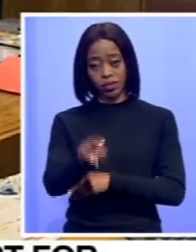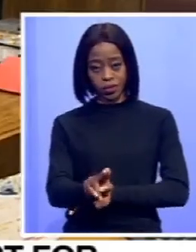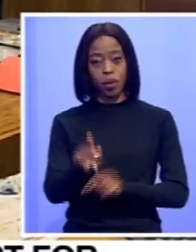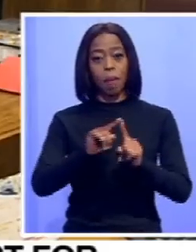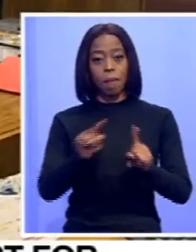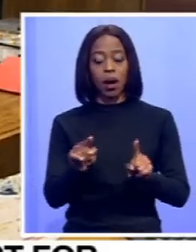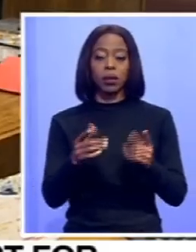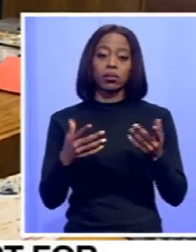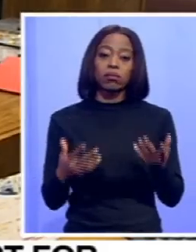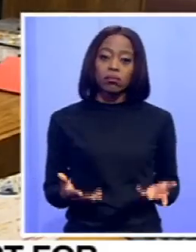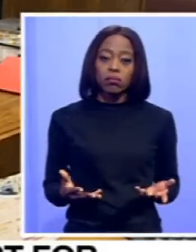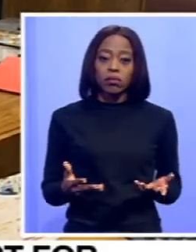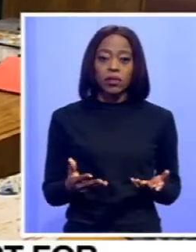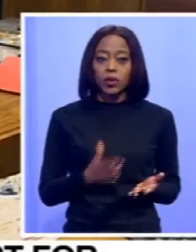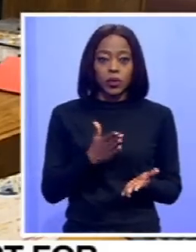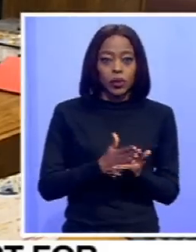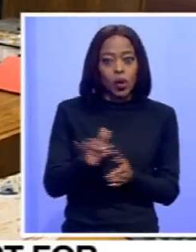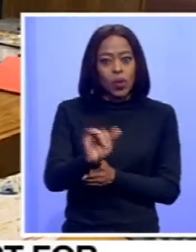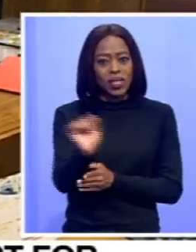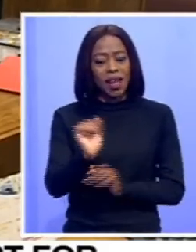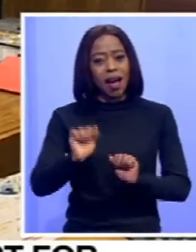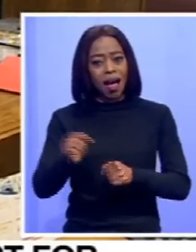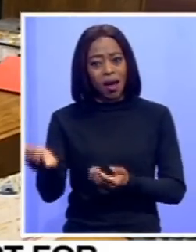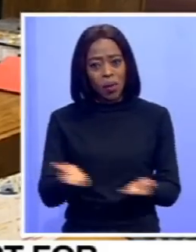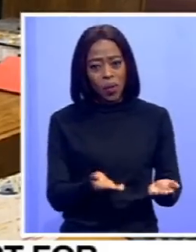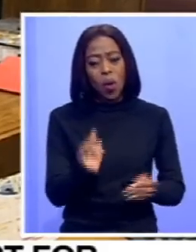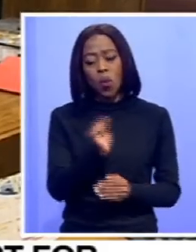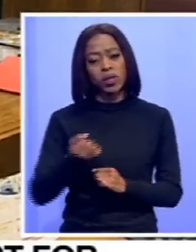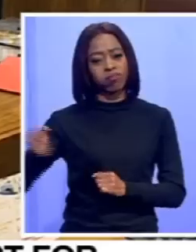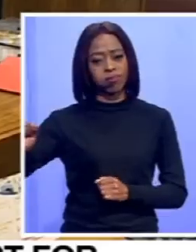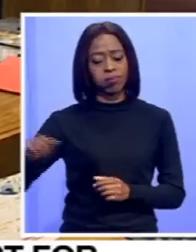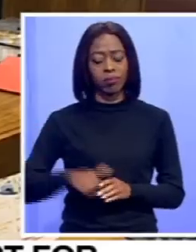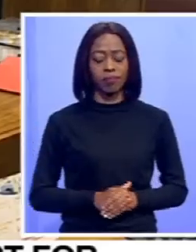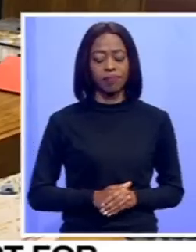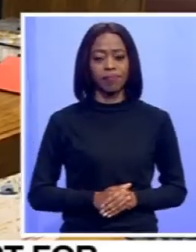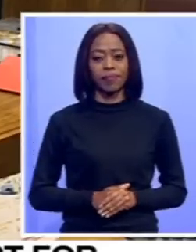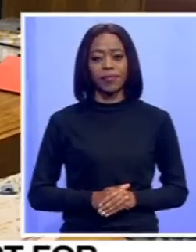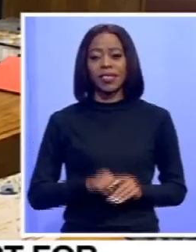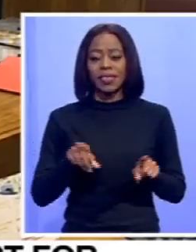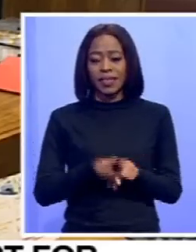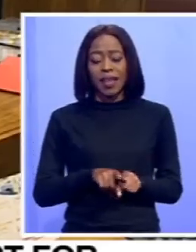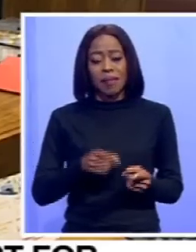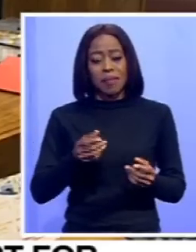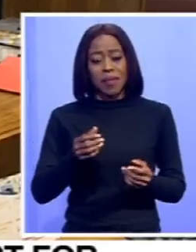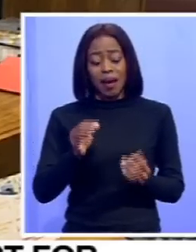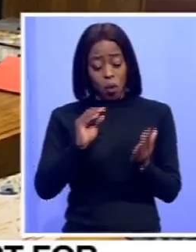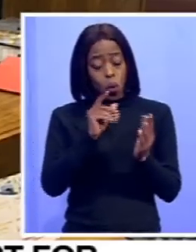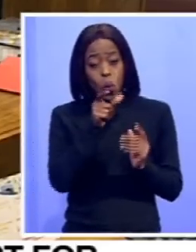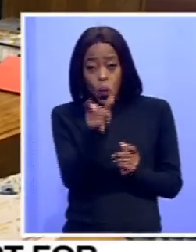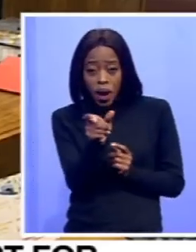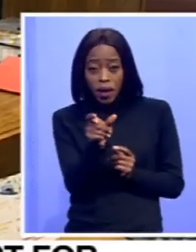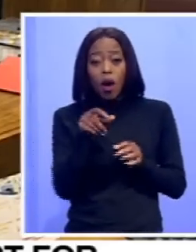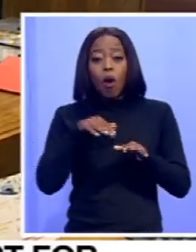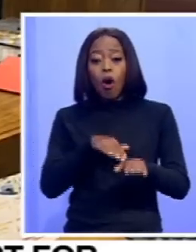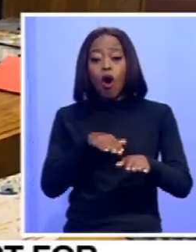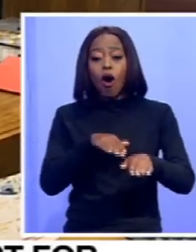not dealt therein with which vehicles were allowed into the cemetery. Additionally, there was no mention of the term convoy in his statement.